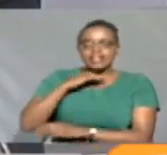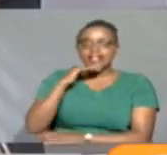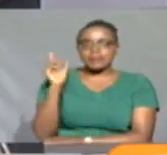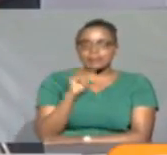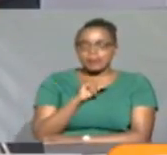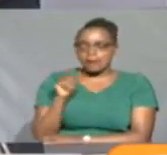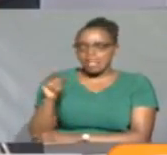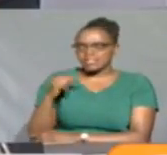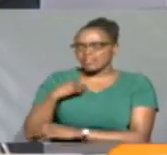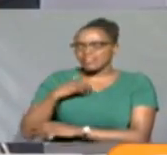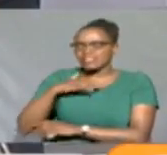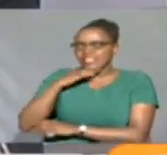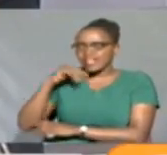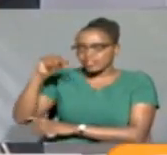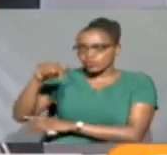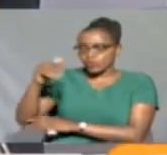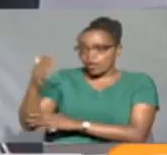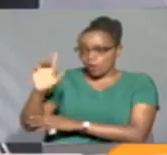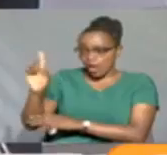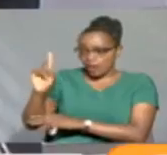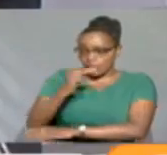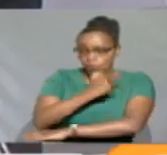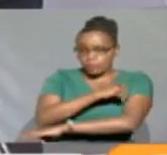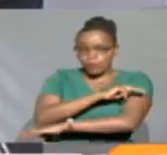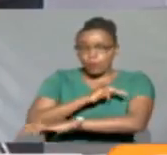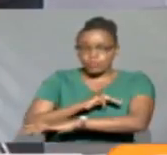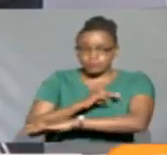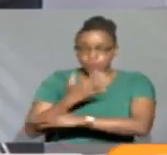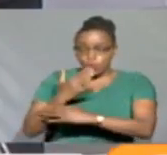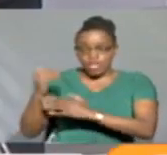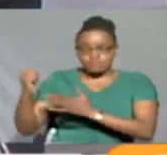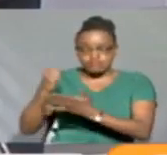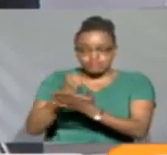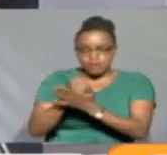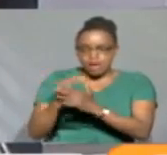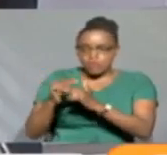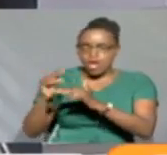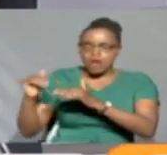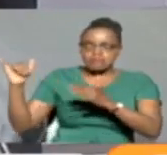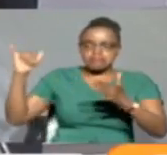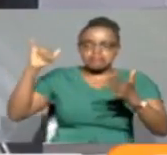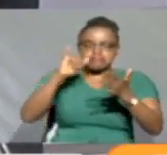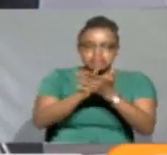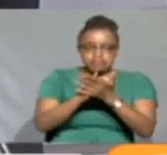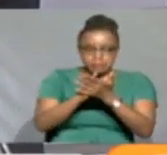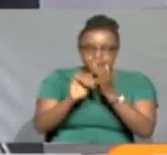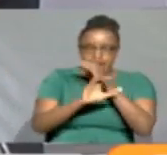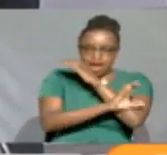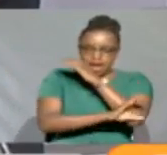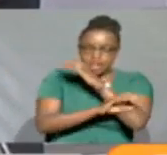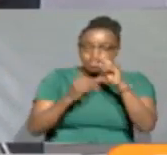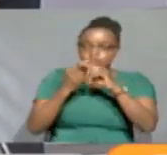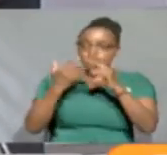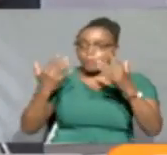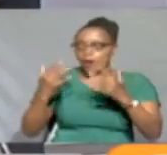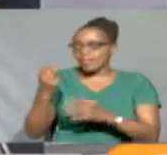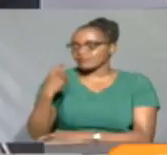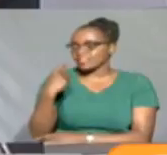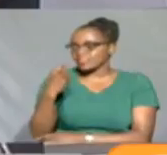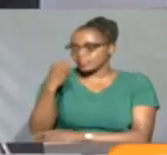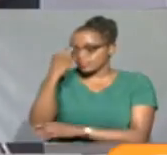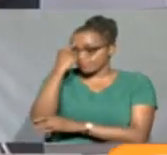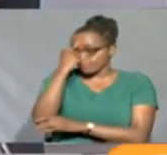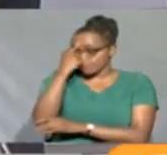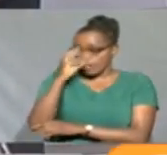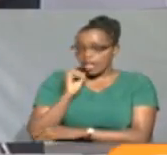late Laboso succumbed to cancer today at the Nairobi Hospital, where she was admitted soon after jetting back into the country from treatment in India. And